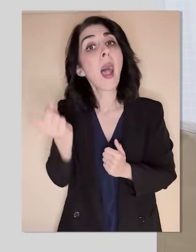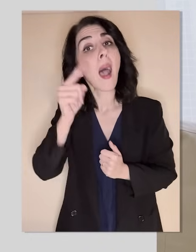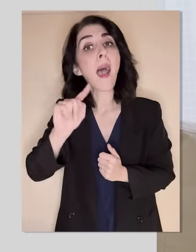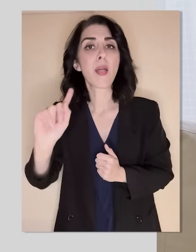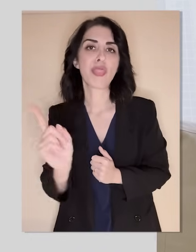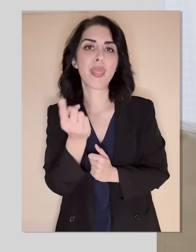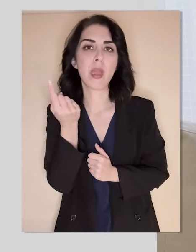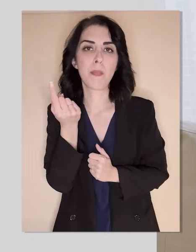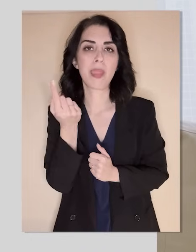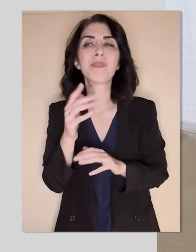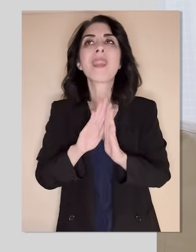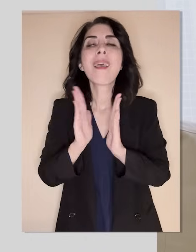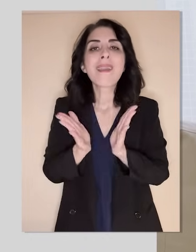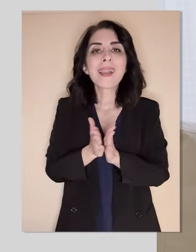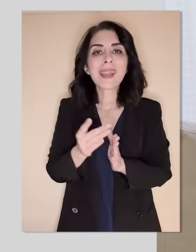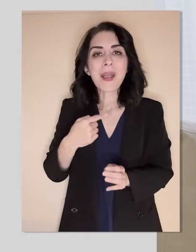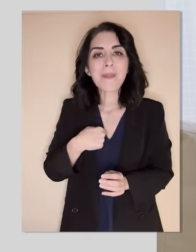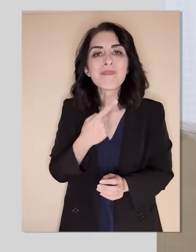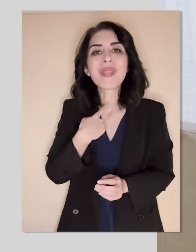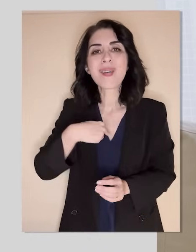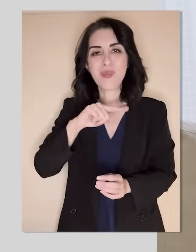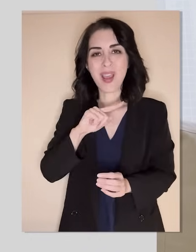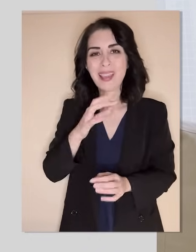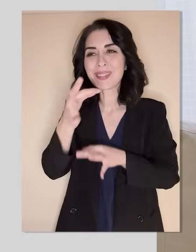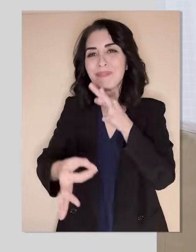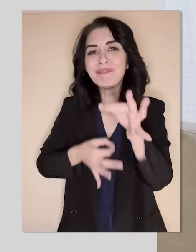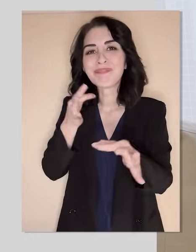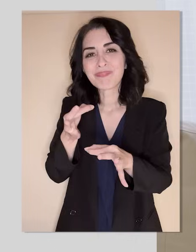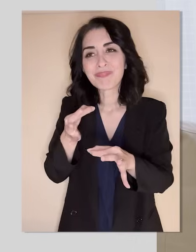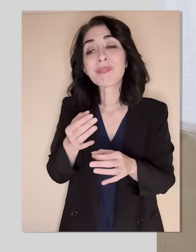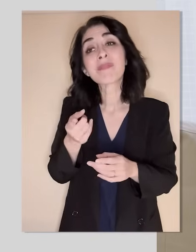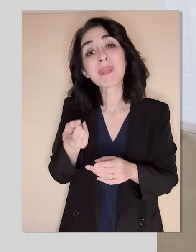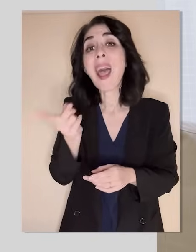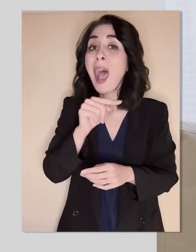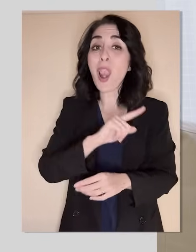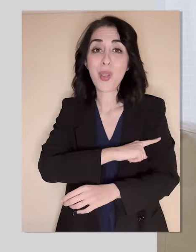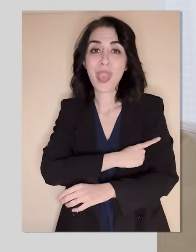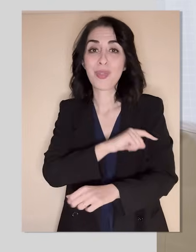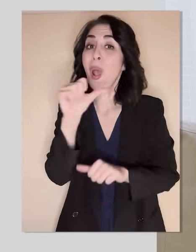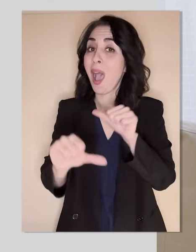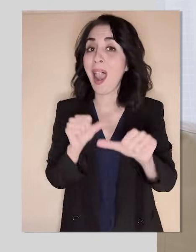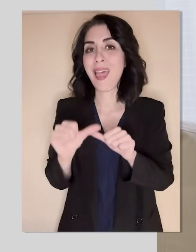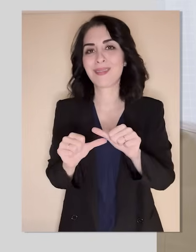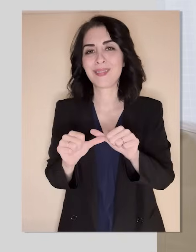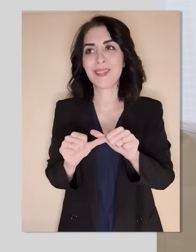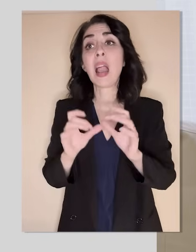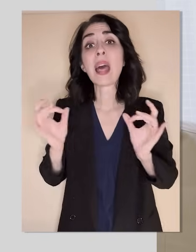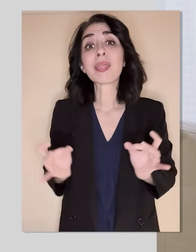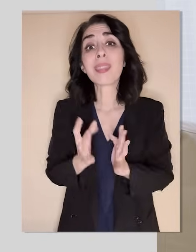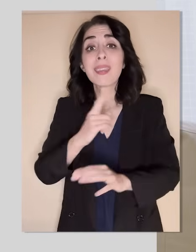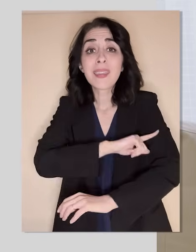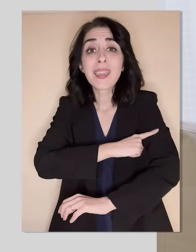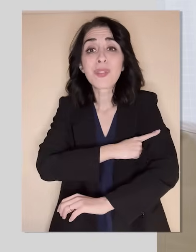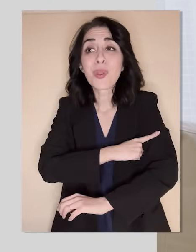I never like to say to somebody, go to a different doctor. But if the doctor isn't helping you or you don't like the